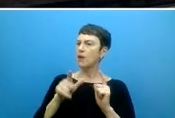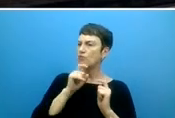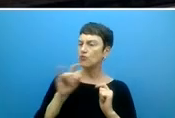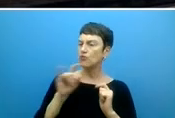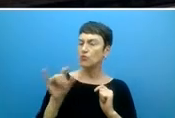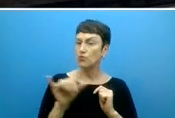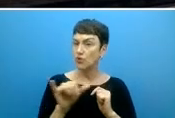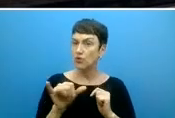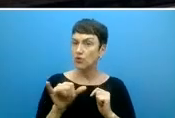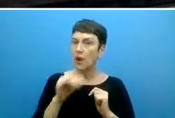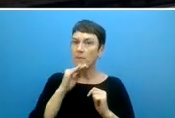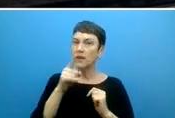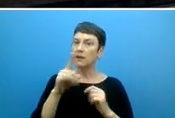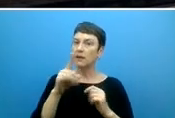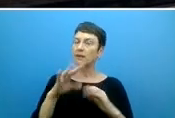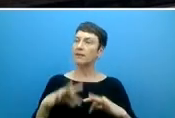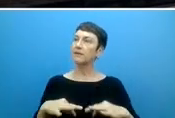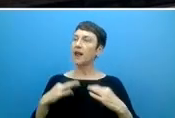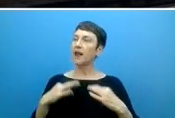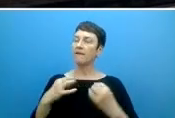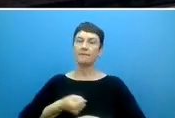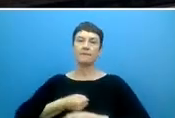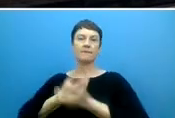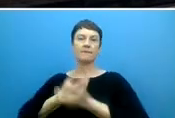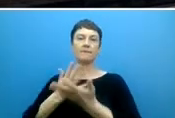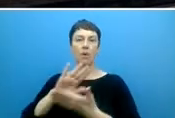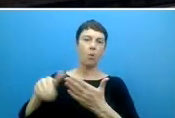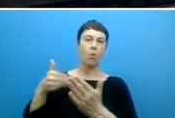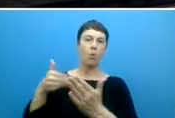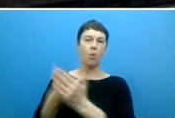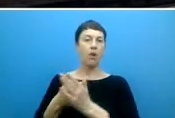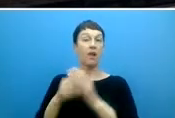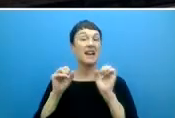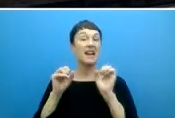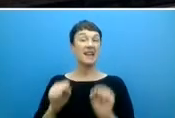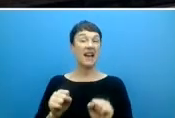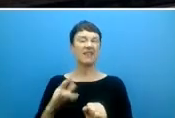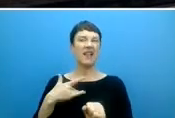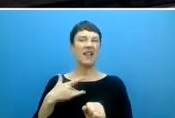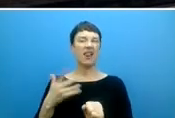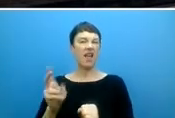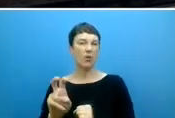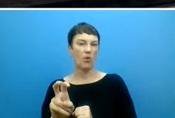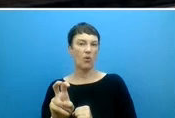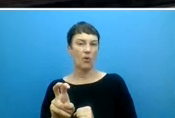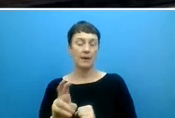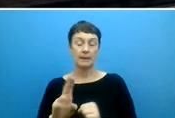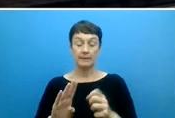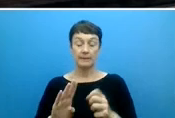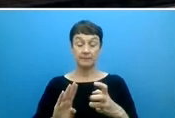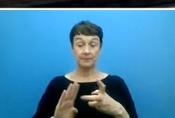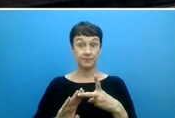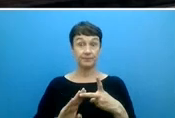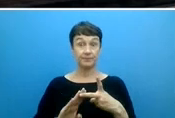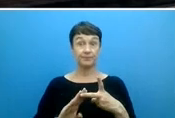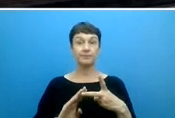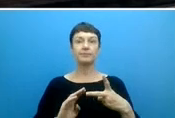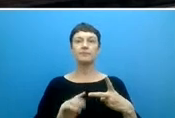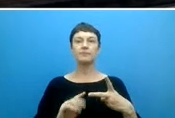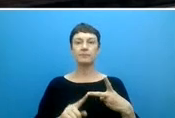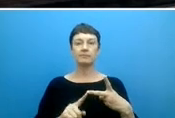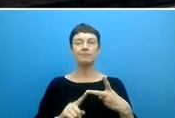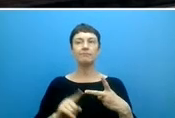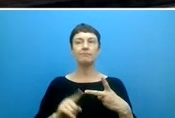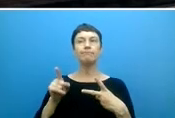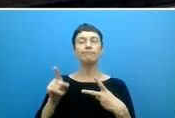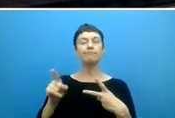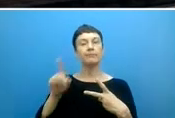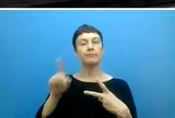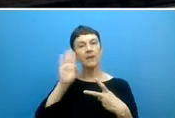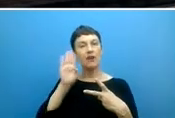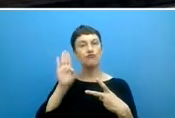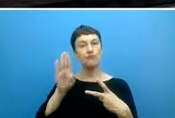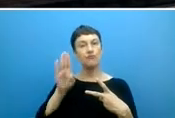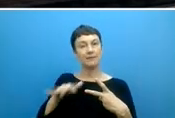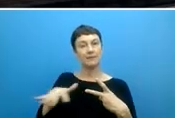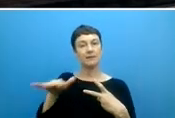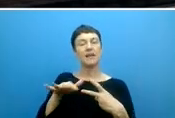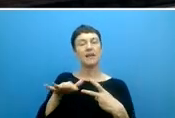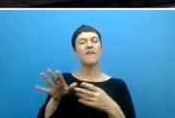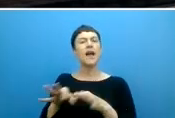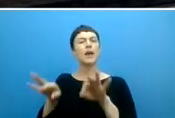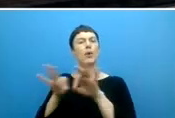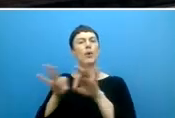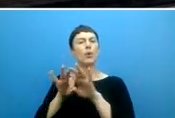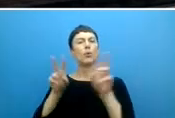all of yourself? And then link multilingualism to a residence value, like inclusivity, for